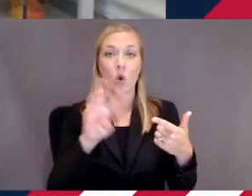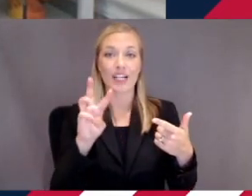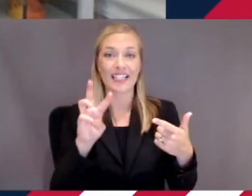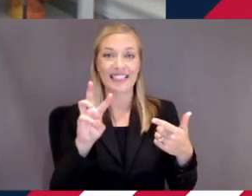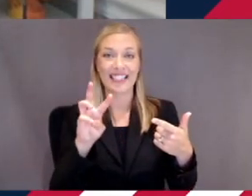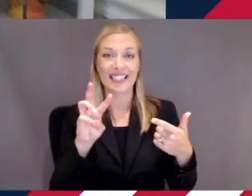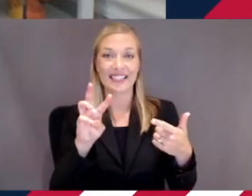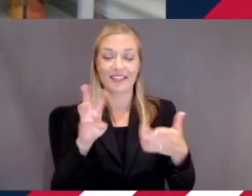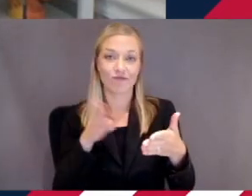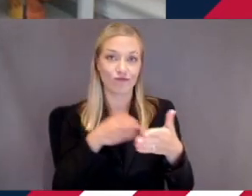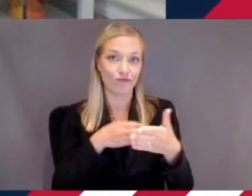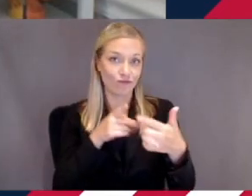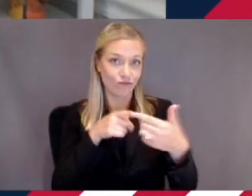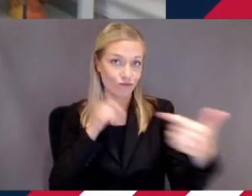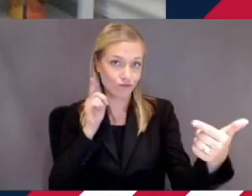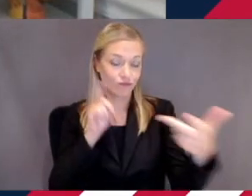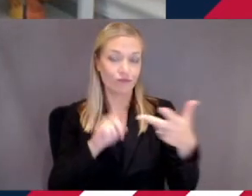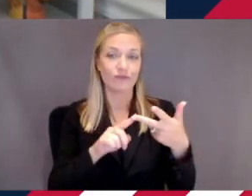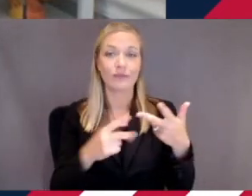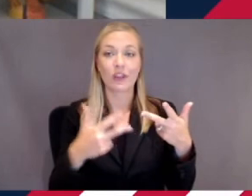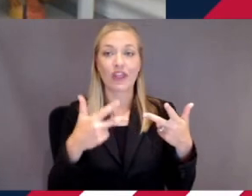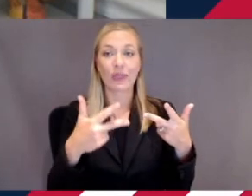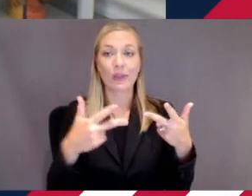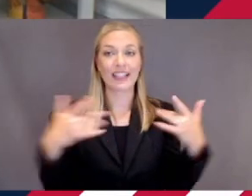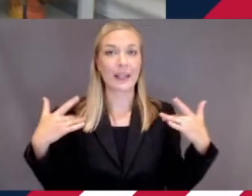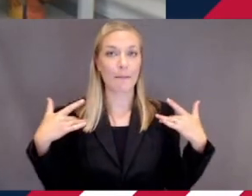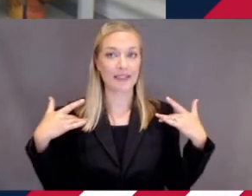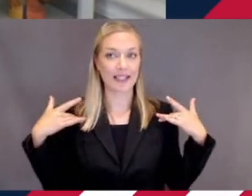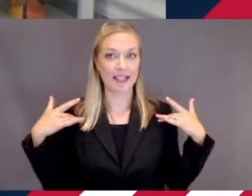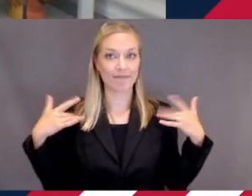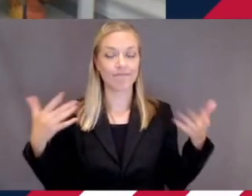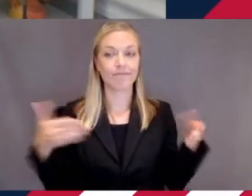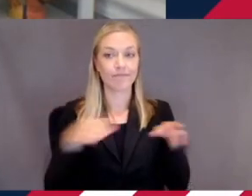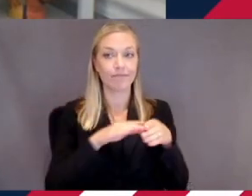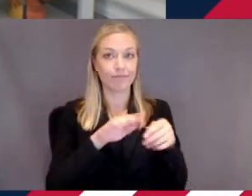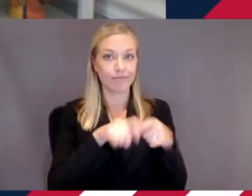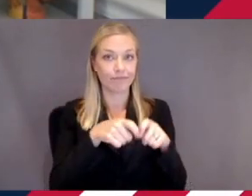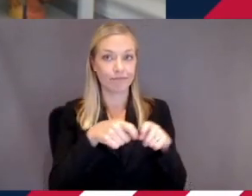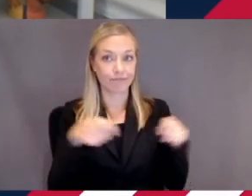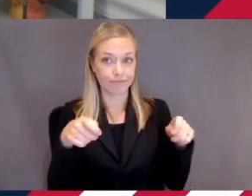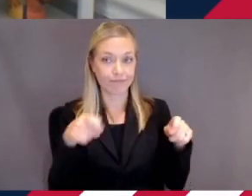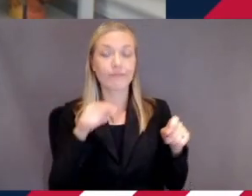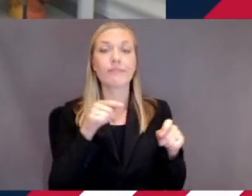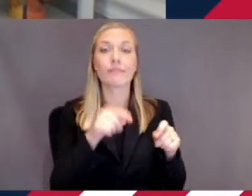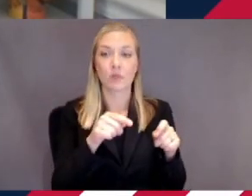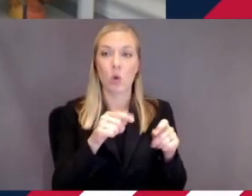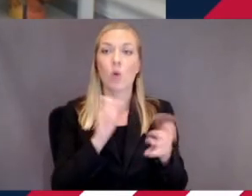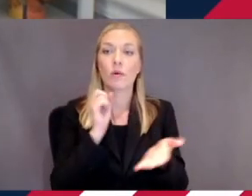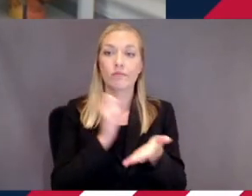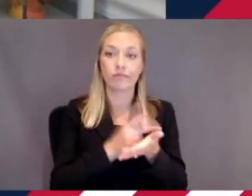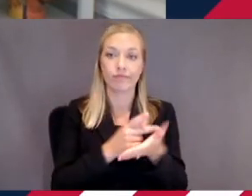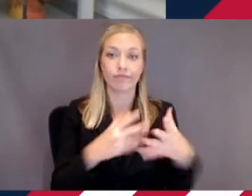is closed. The motion passed and this proposal has been tabled.